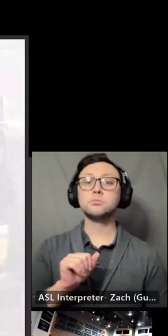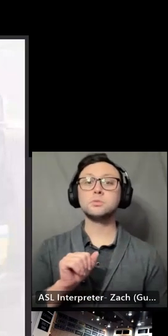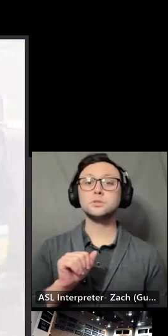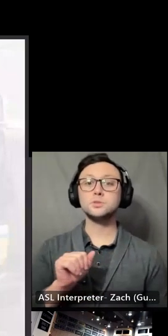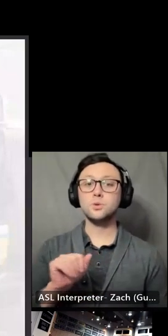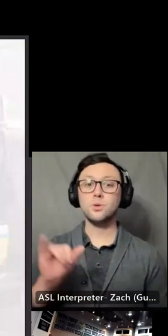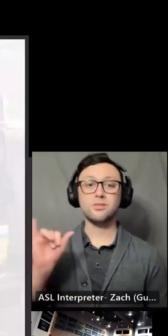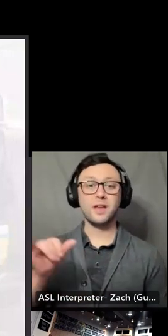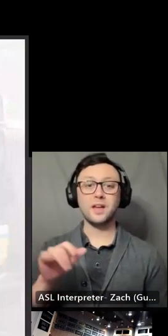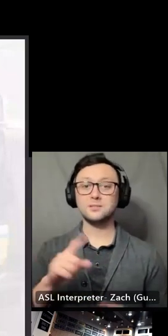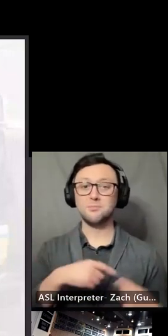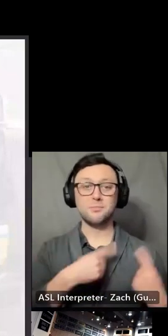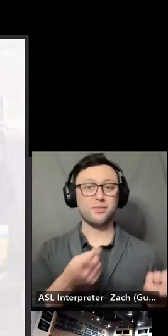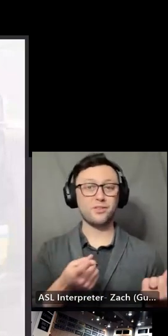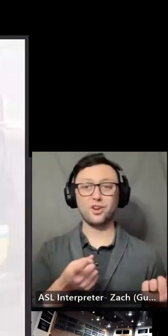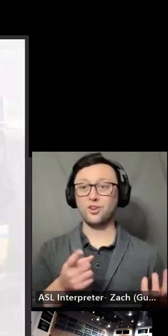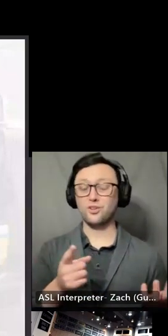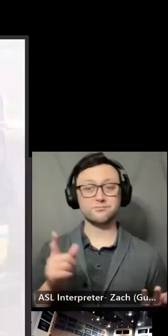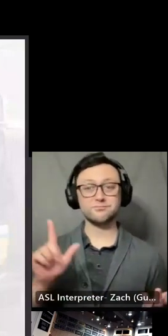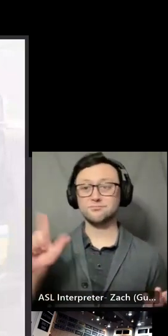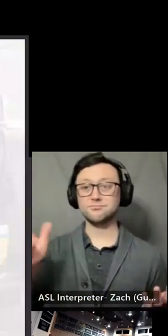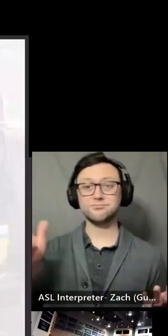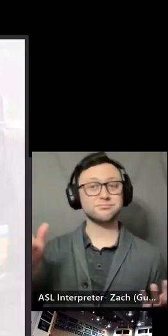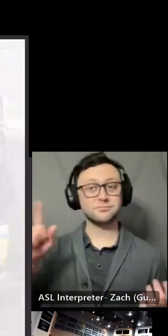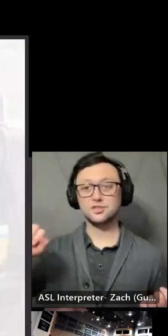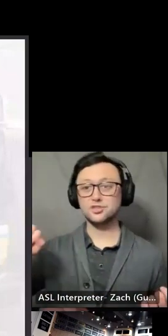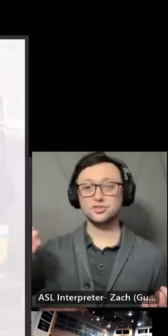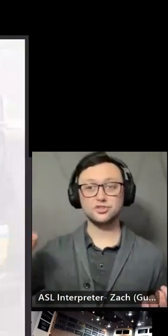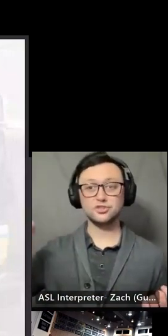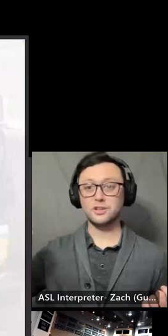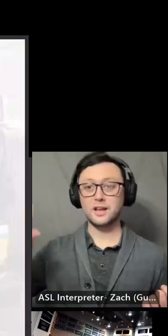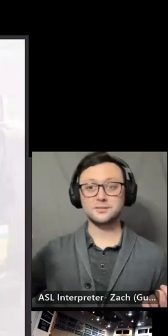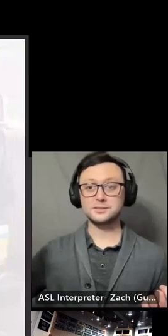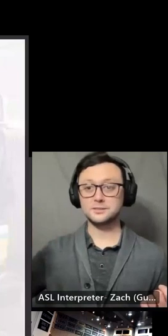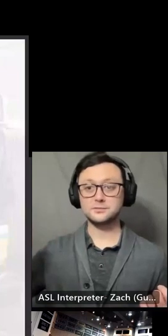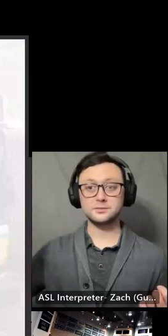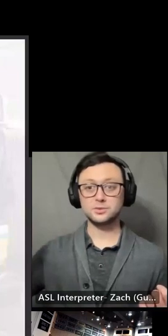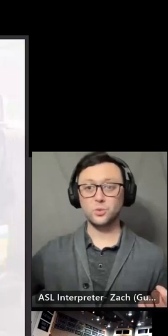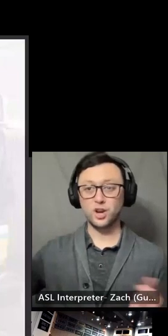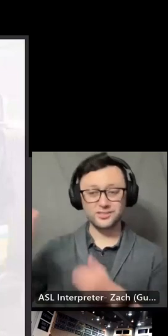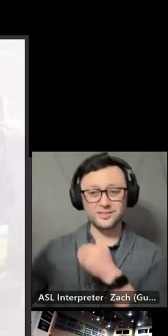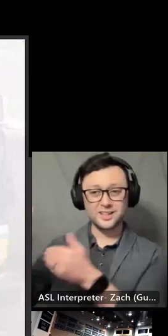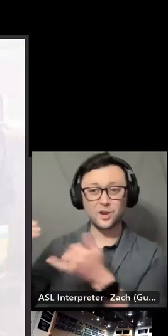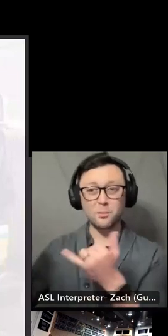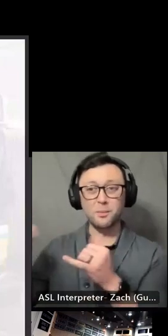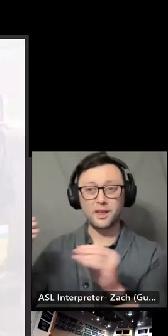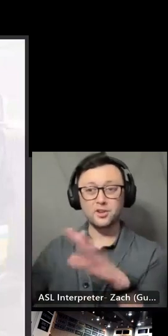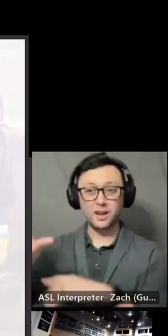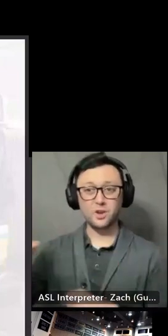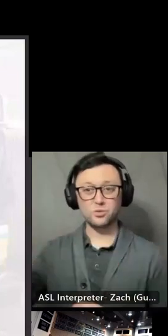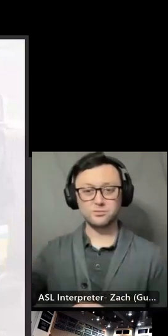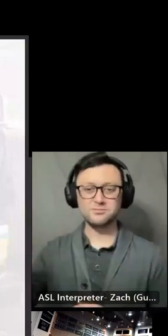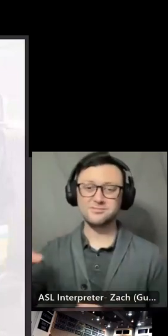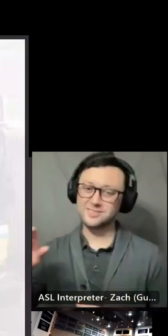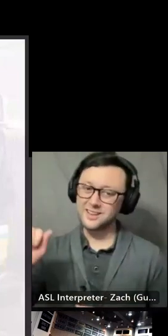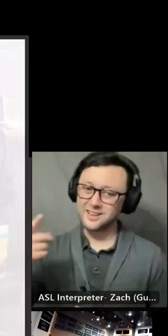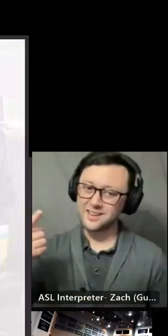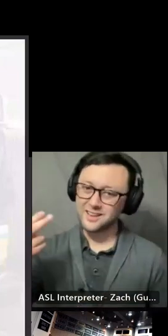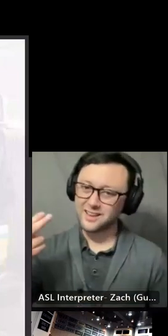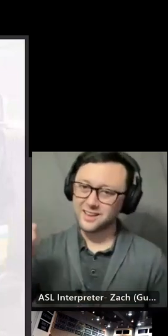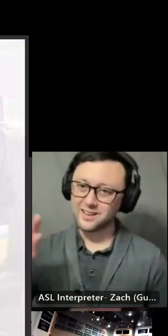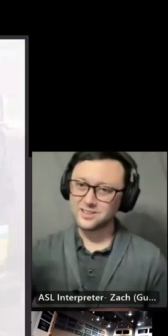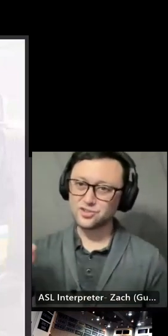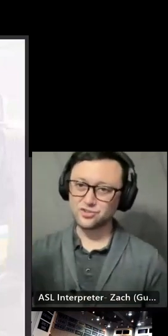years, that salt pile uncovered next to a playground. That's a hazard.